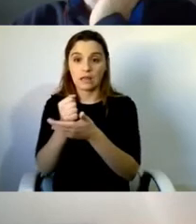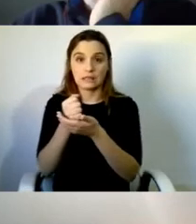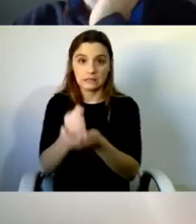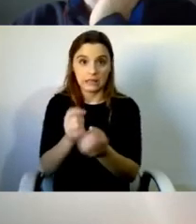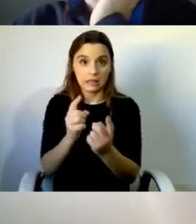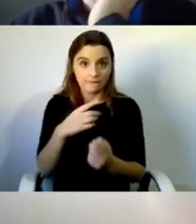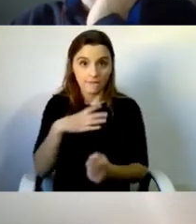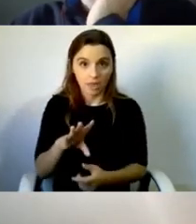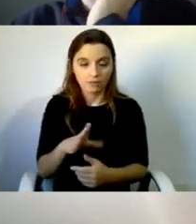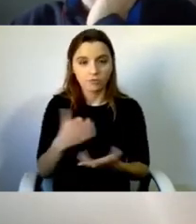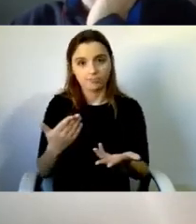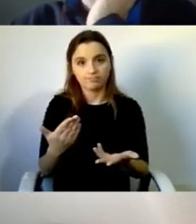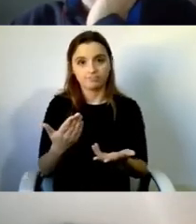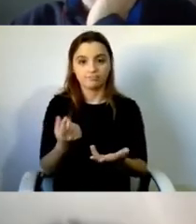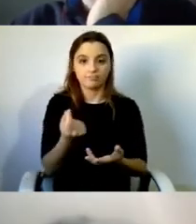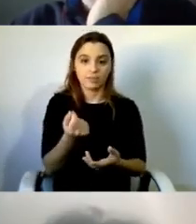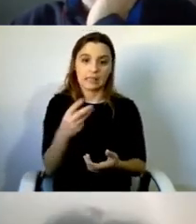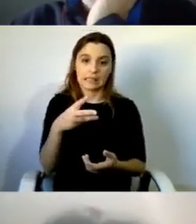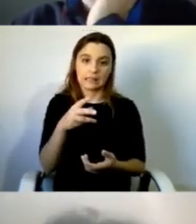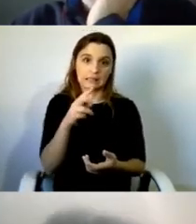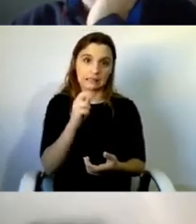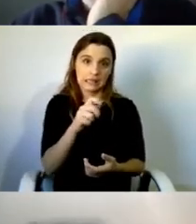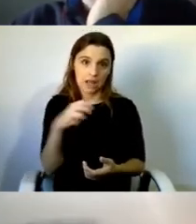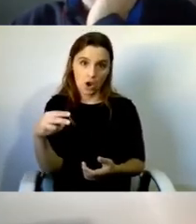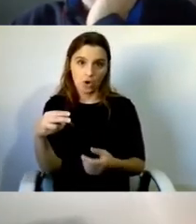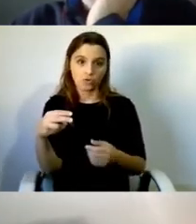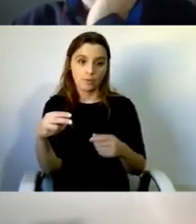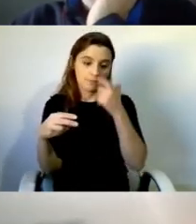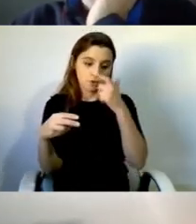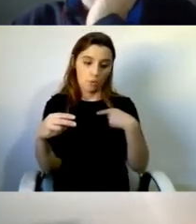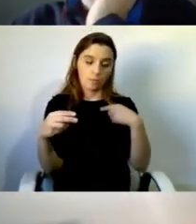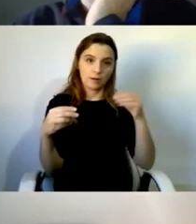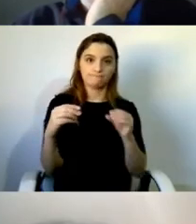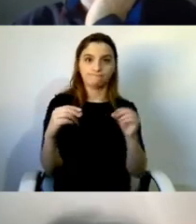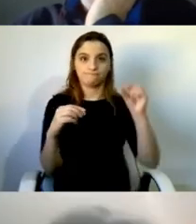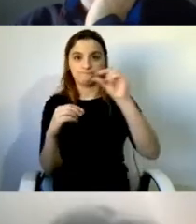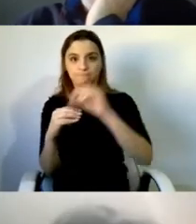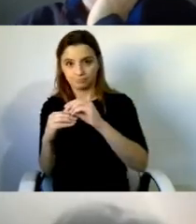it, they have no assistance. Or they are stuck with their families.